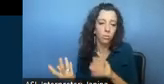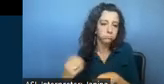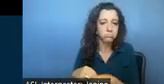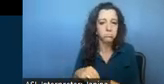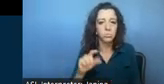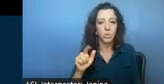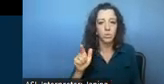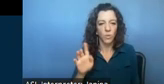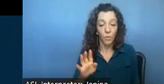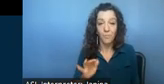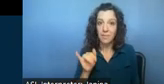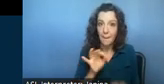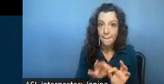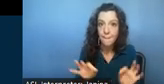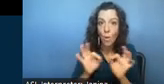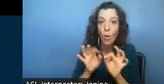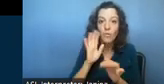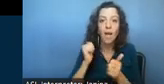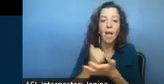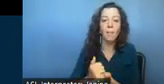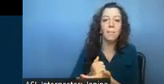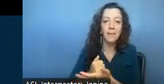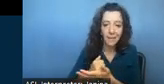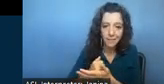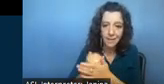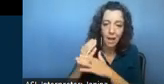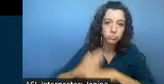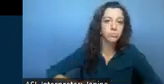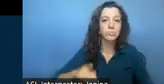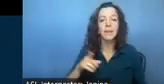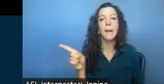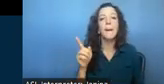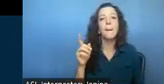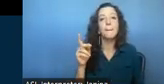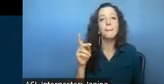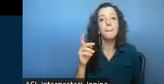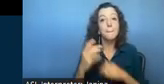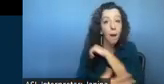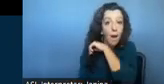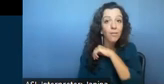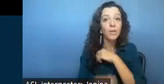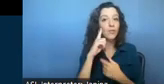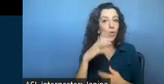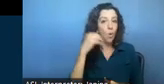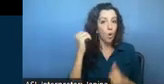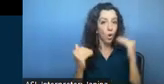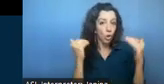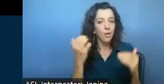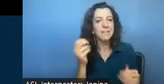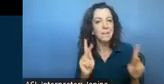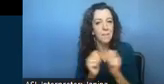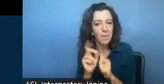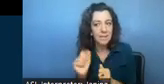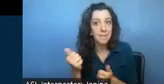in terms of helping to fight poverty among older adults and people with disabilities and making them eligible for the medical program